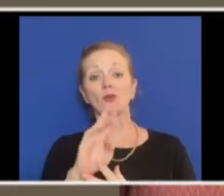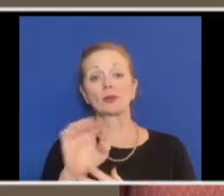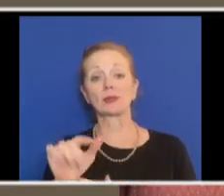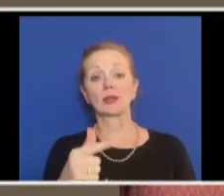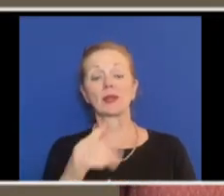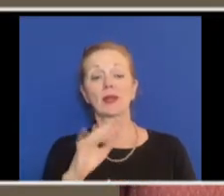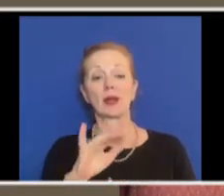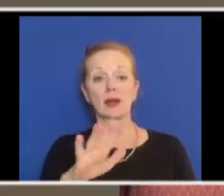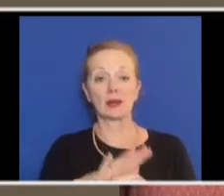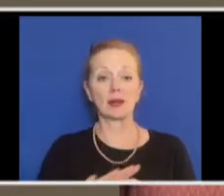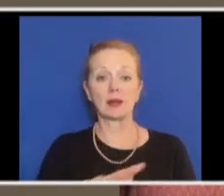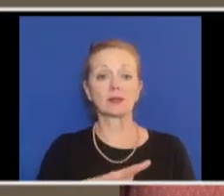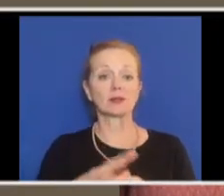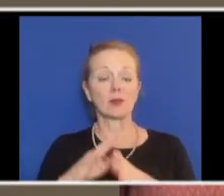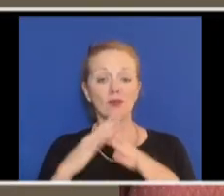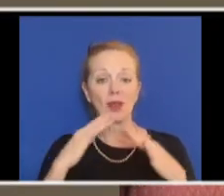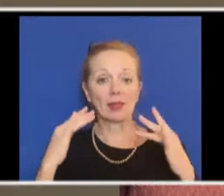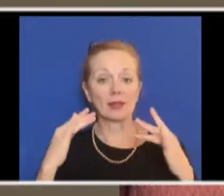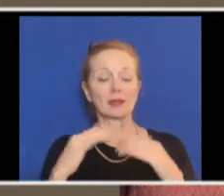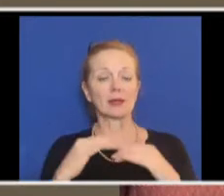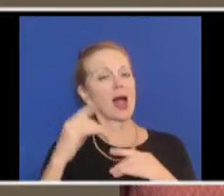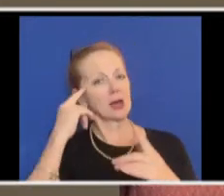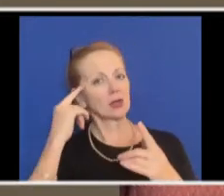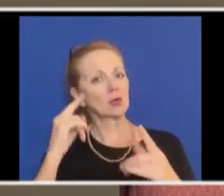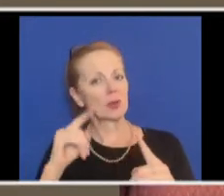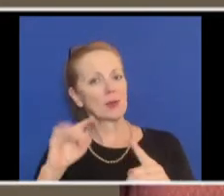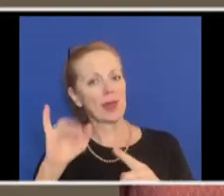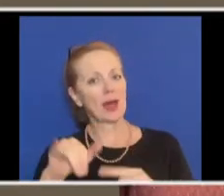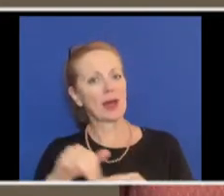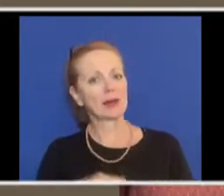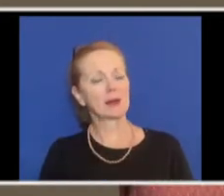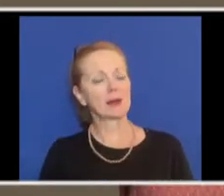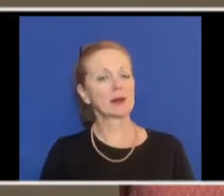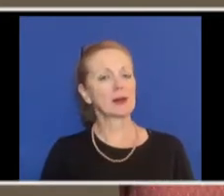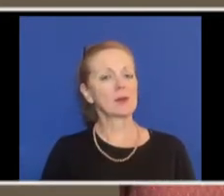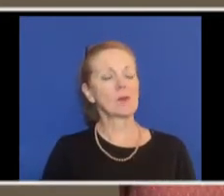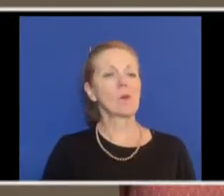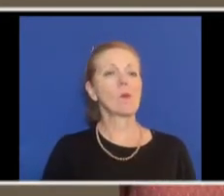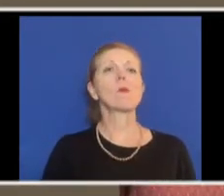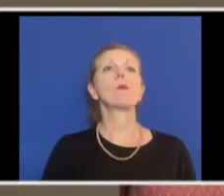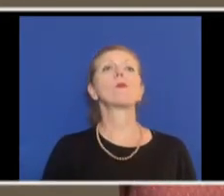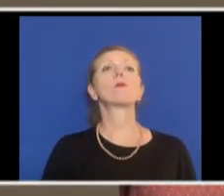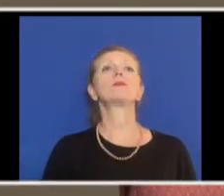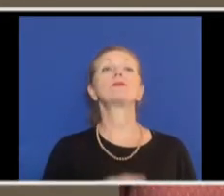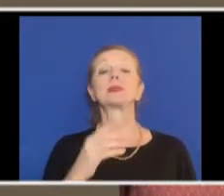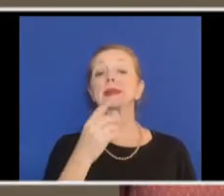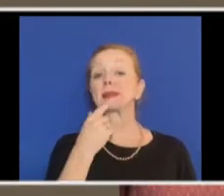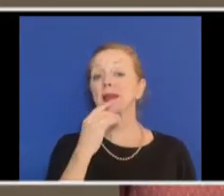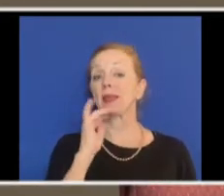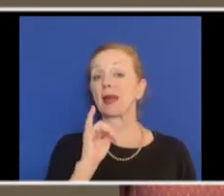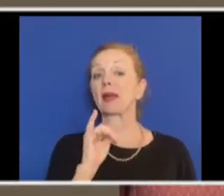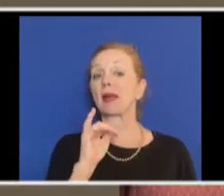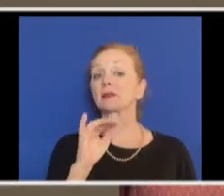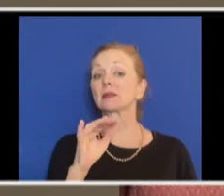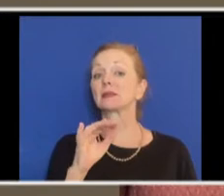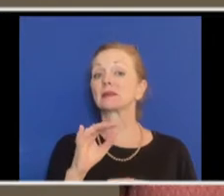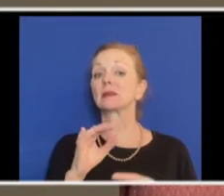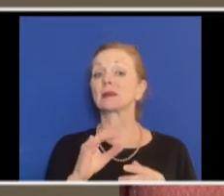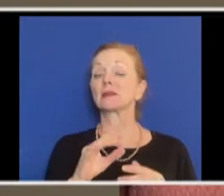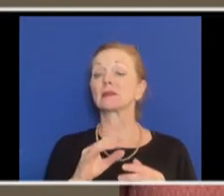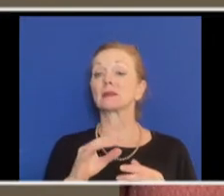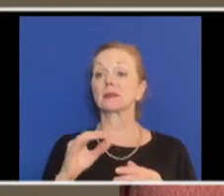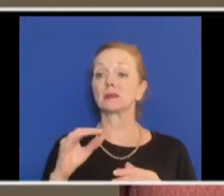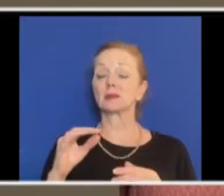pedestrian friendly and I agree with that sentiment but he goes on to say that this petitional is exceptional because